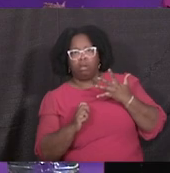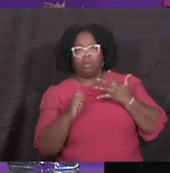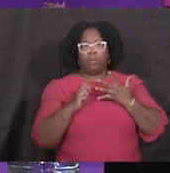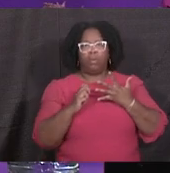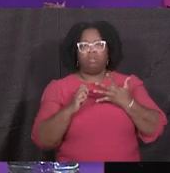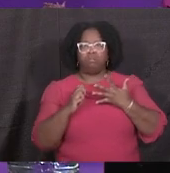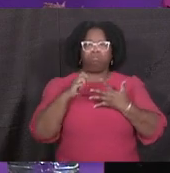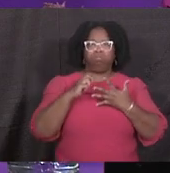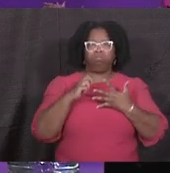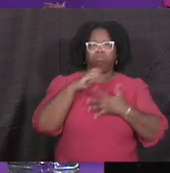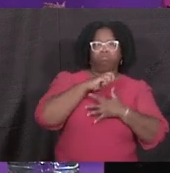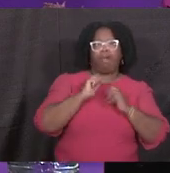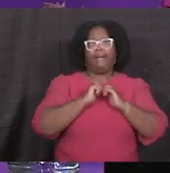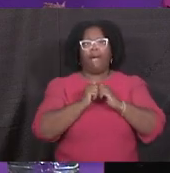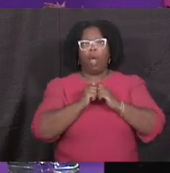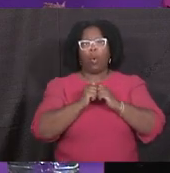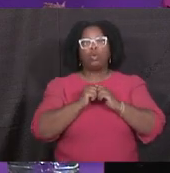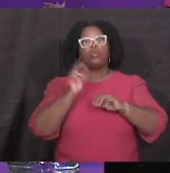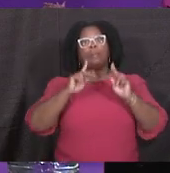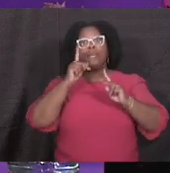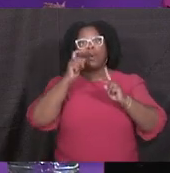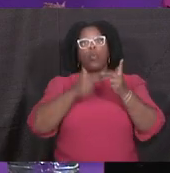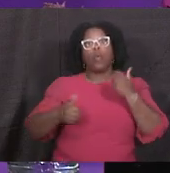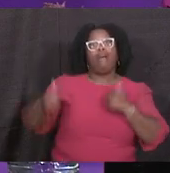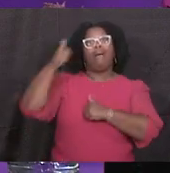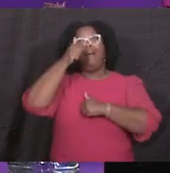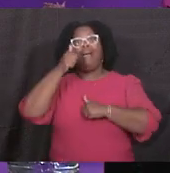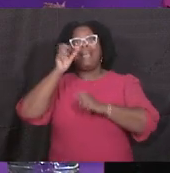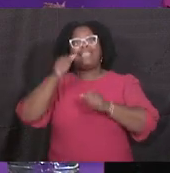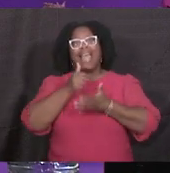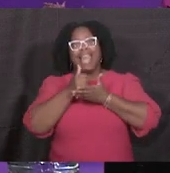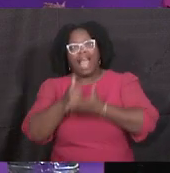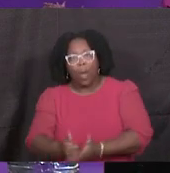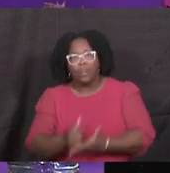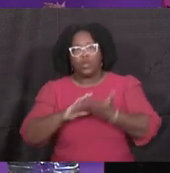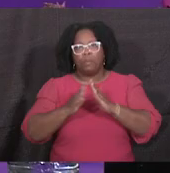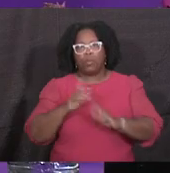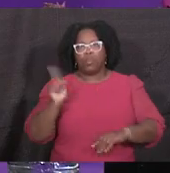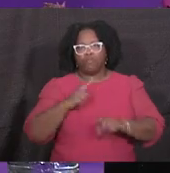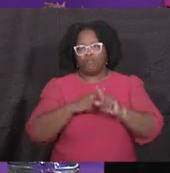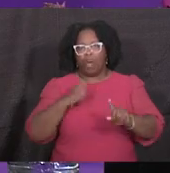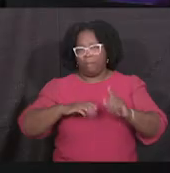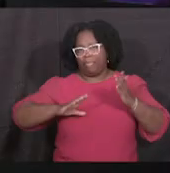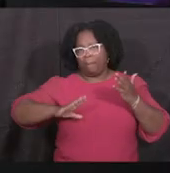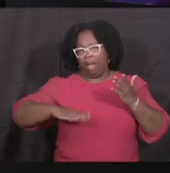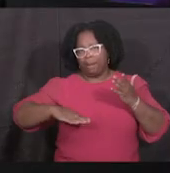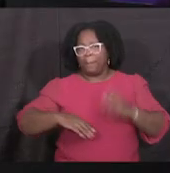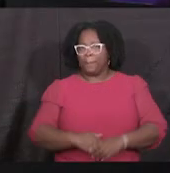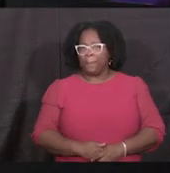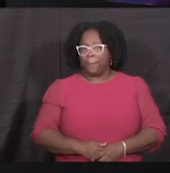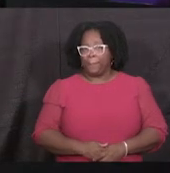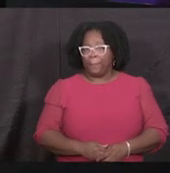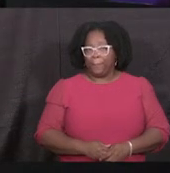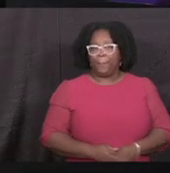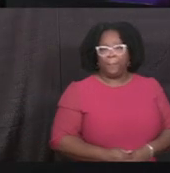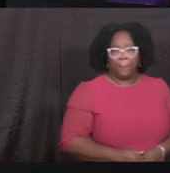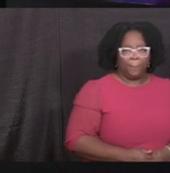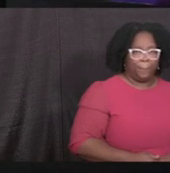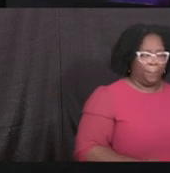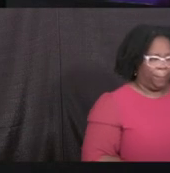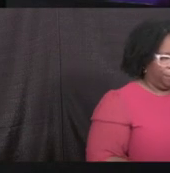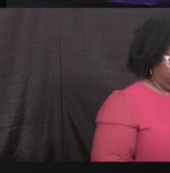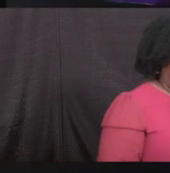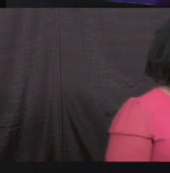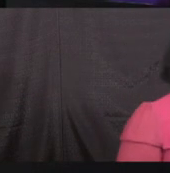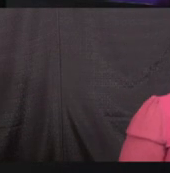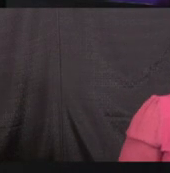to executive, so that the folks at the top can really help the communities that they come from at the bottom? I love that. I mean, you guys did such great work in